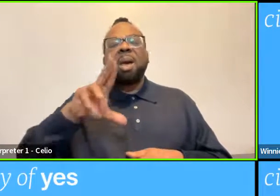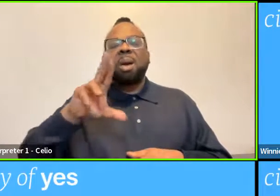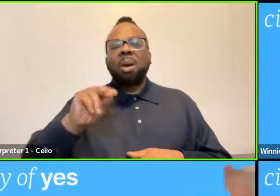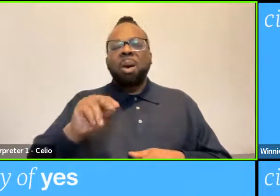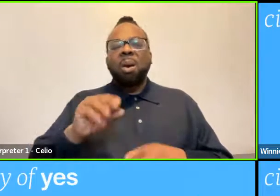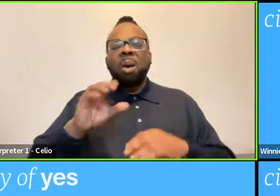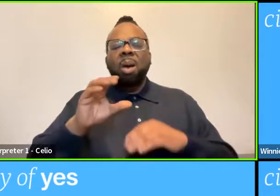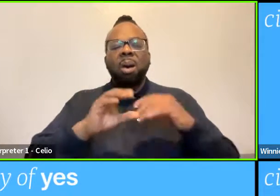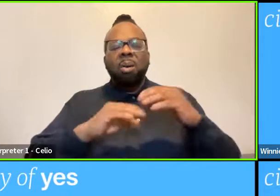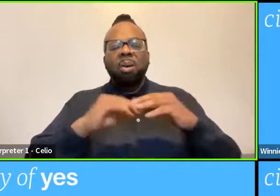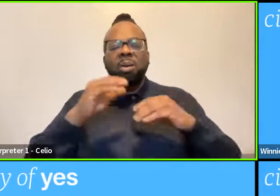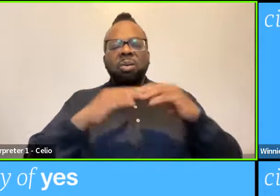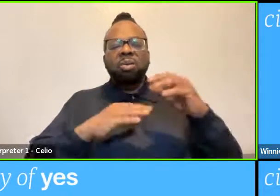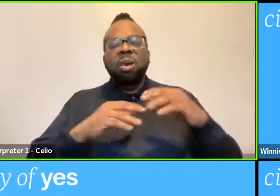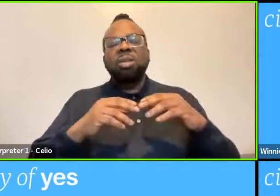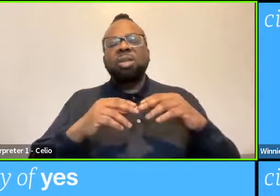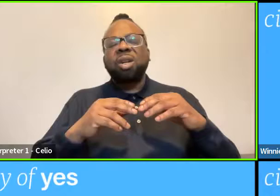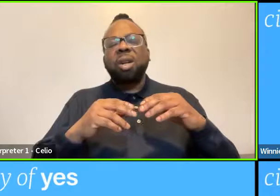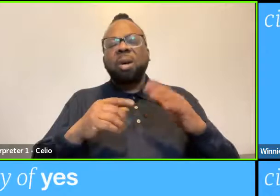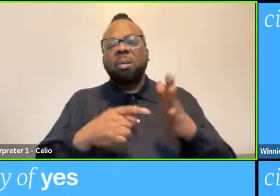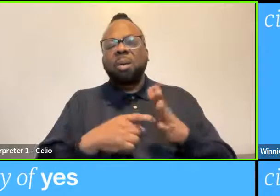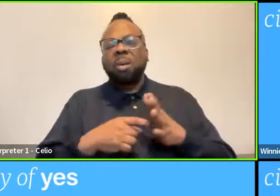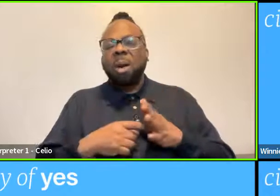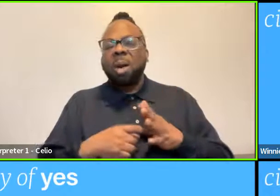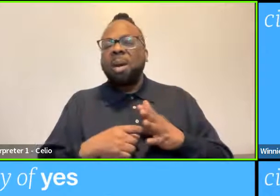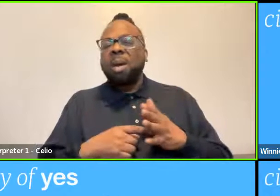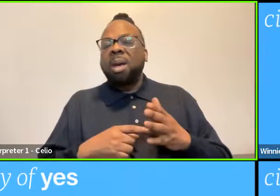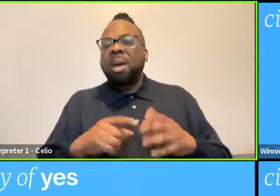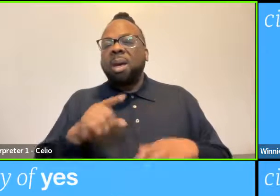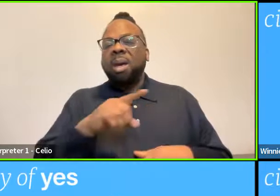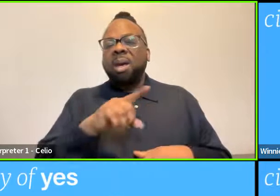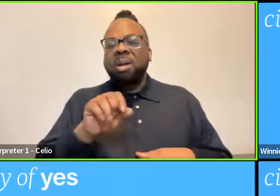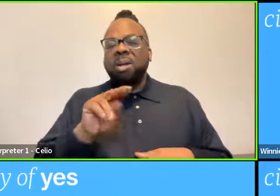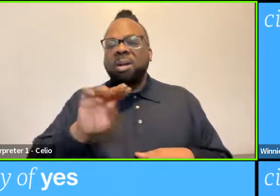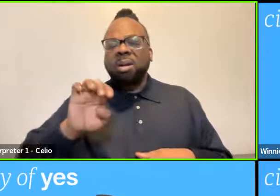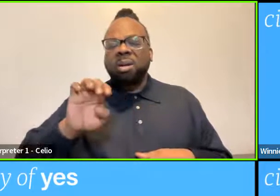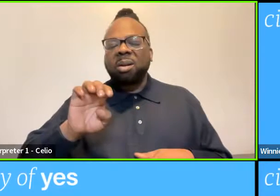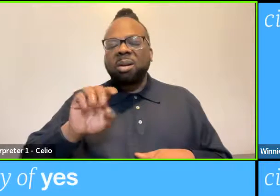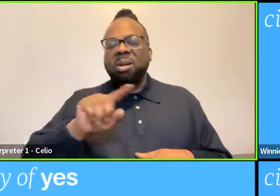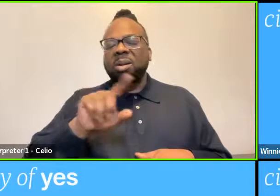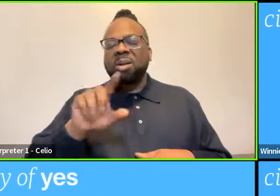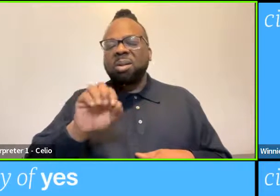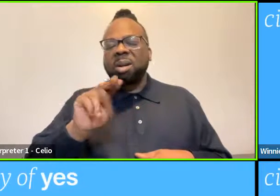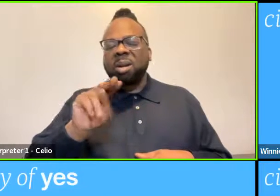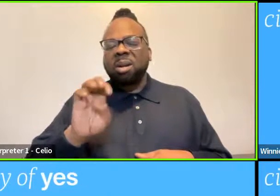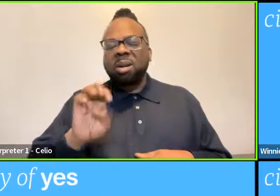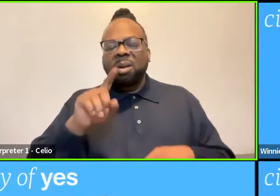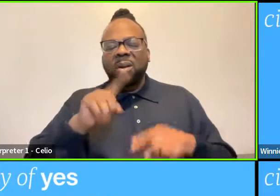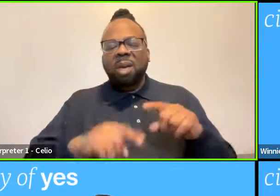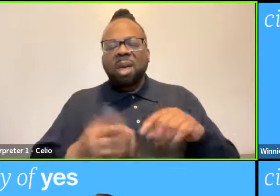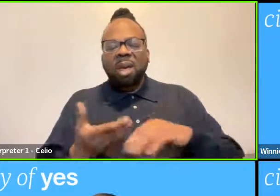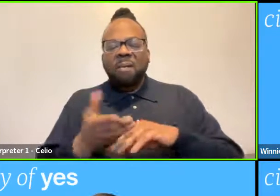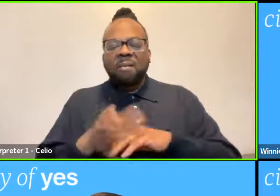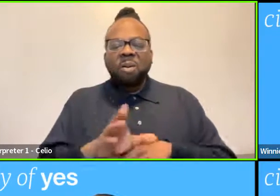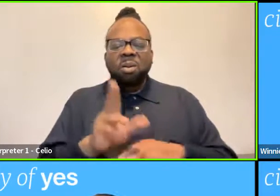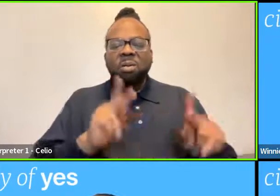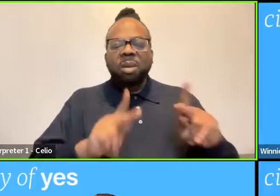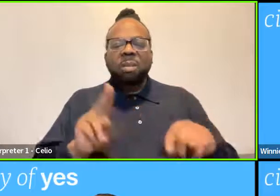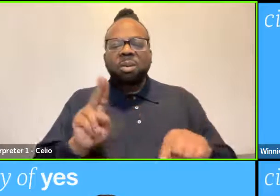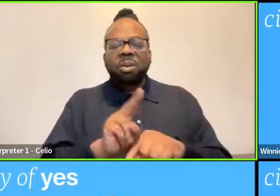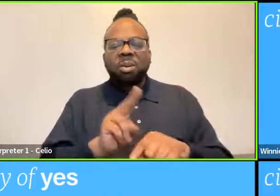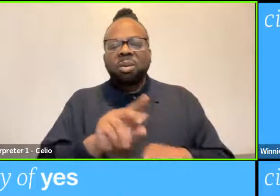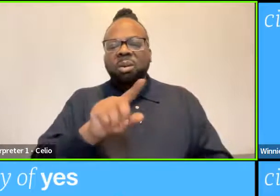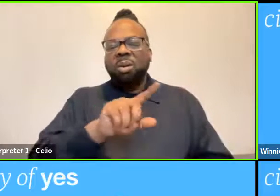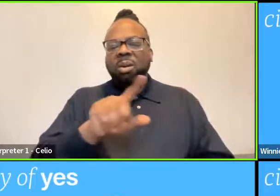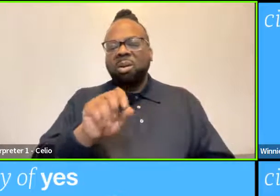This allows things, but zoning can't make things happen. We can't force people to use the zoning and